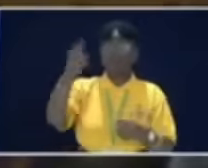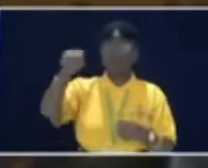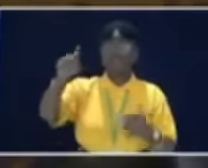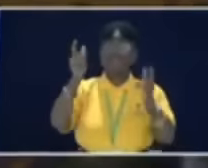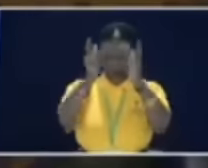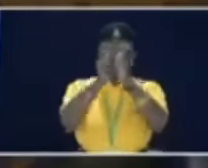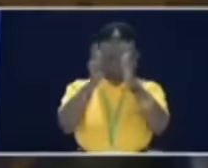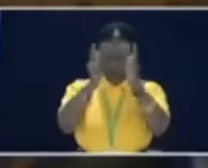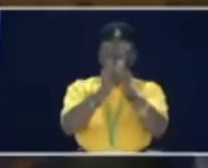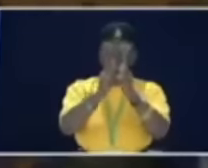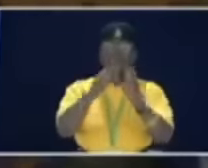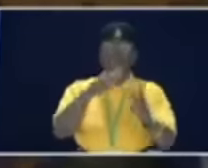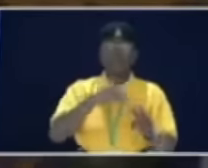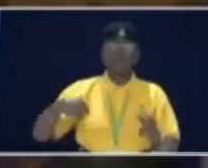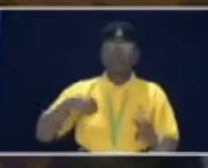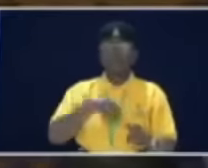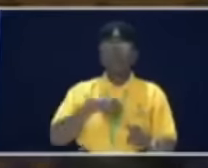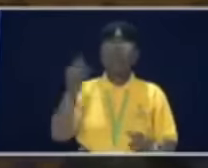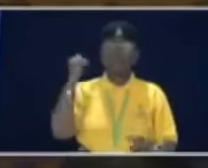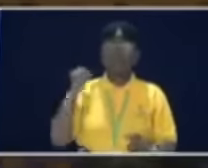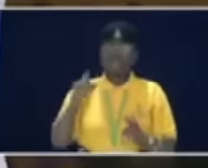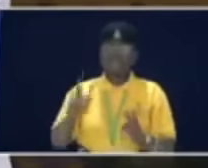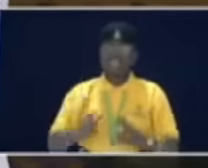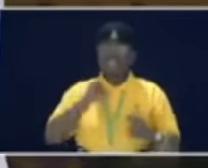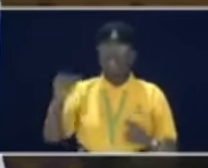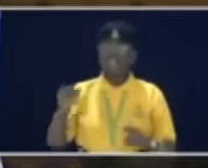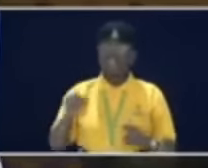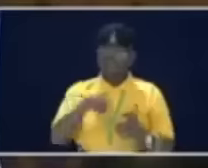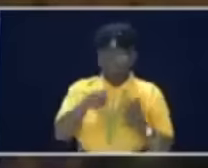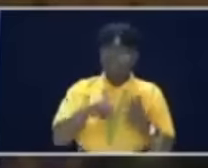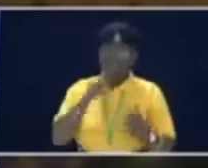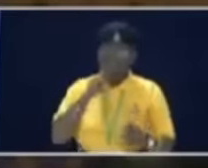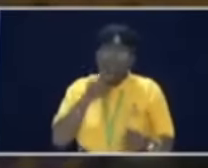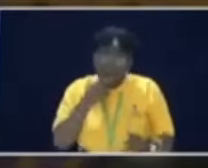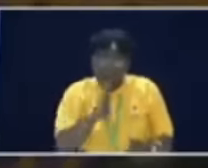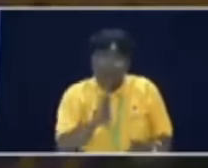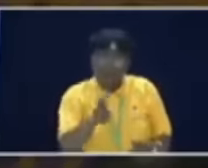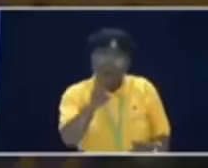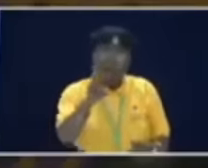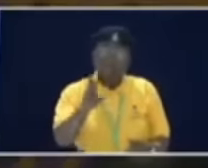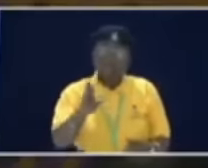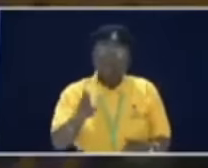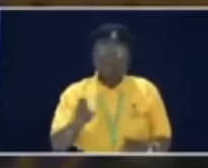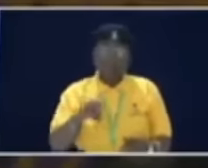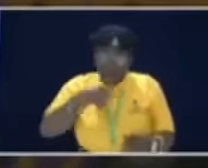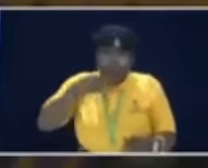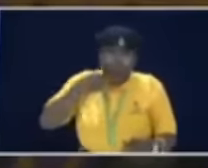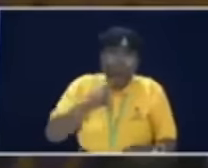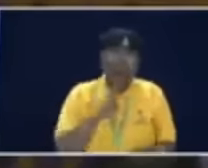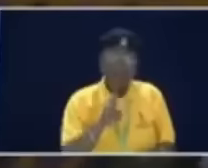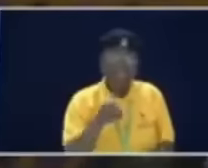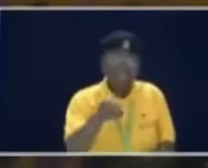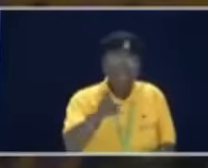And we were living among pythons and snakes.